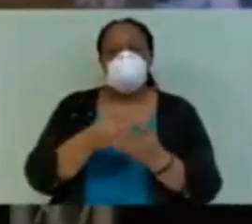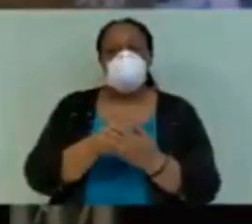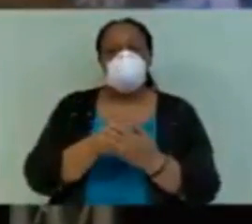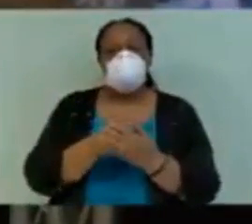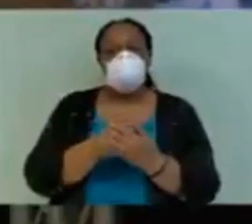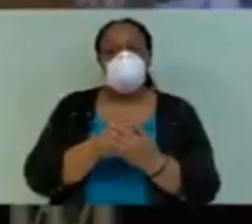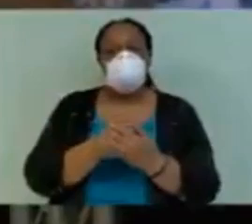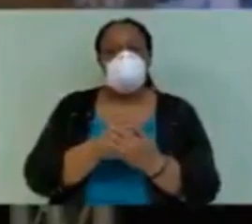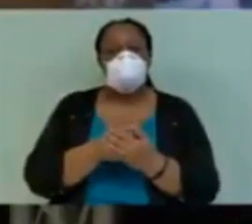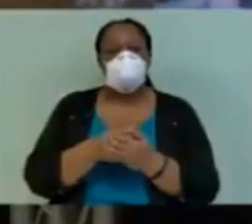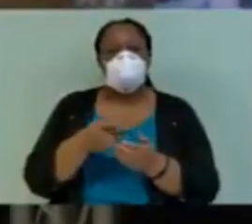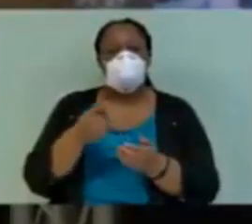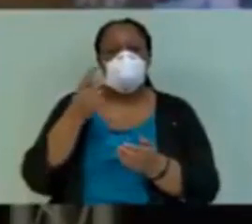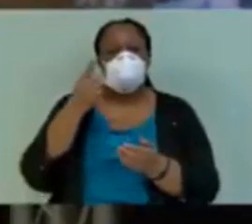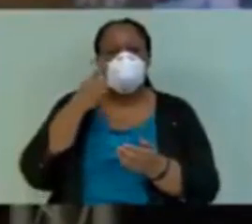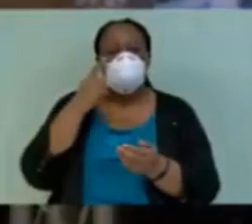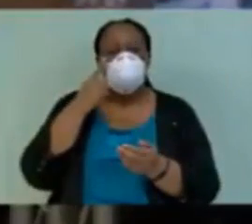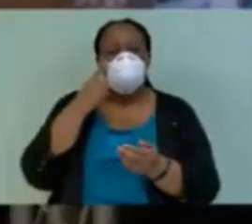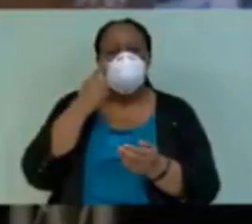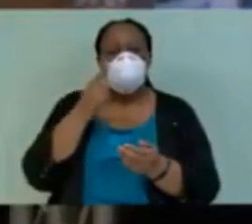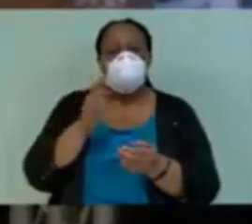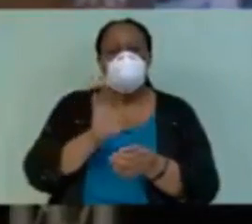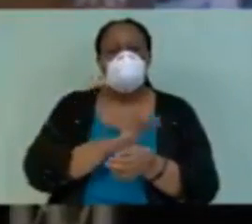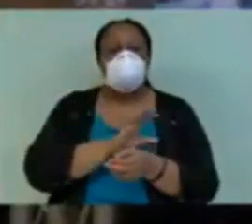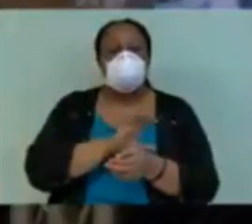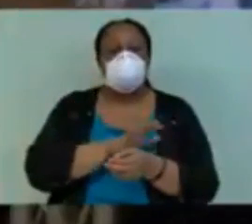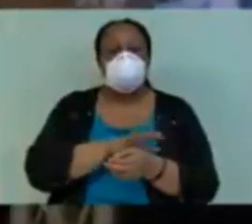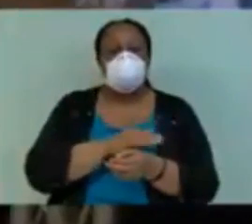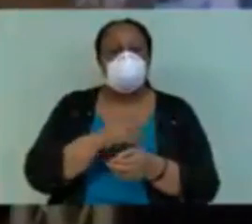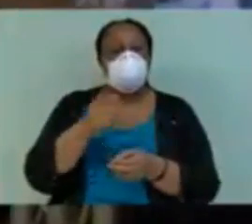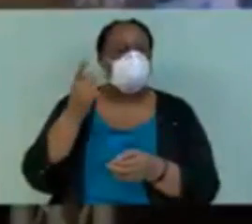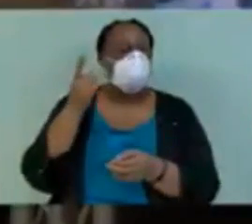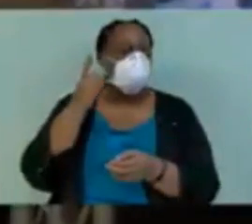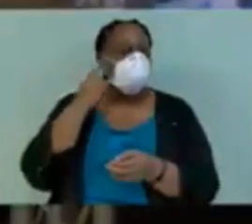to address us. Mr. Samuel.